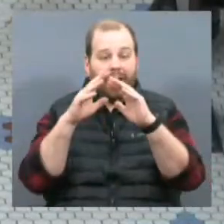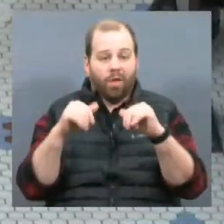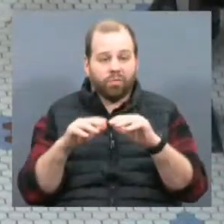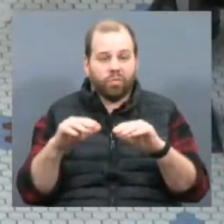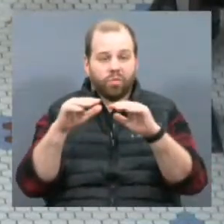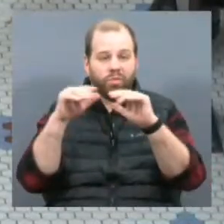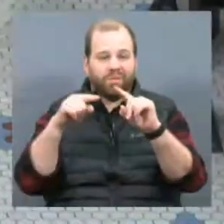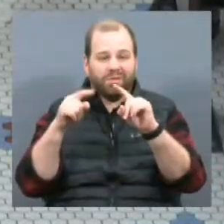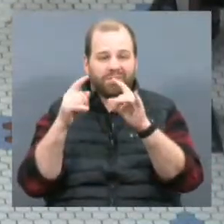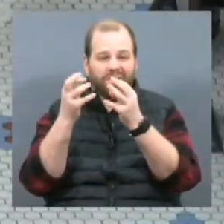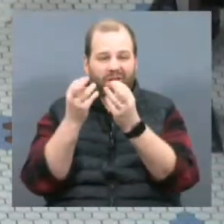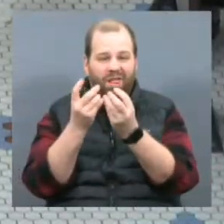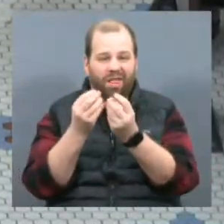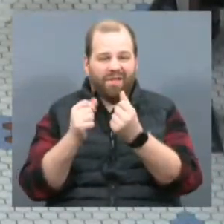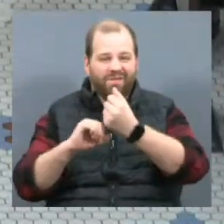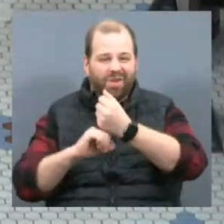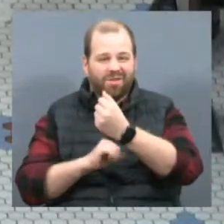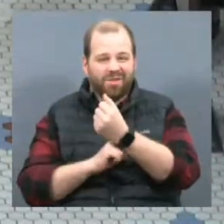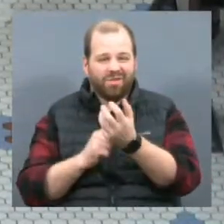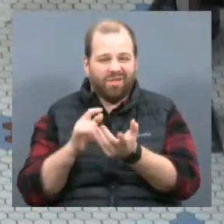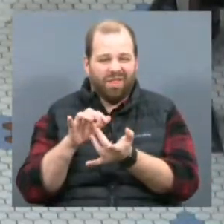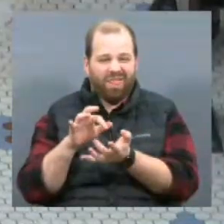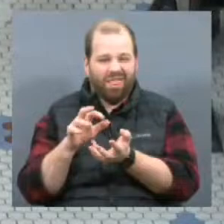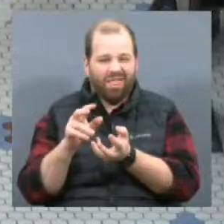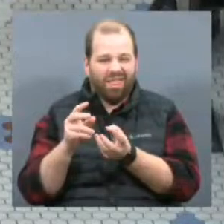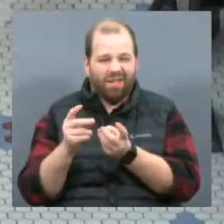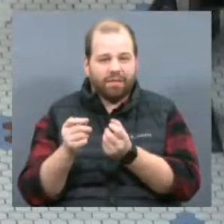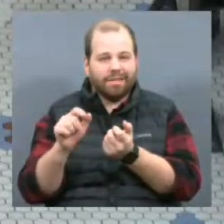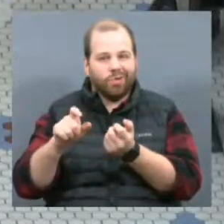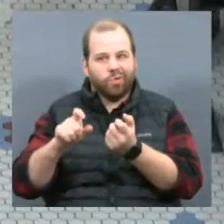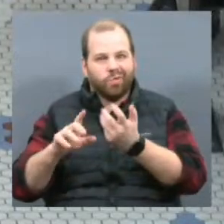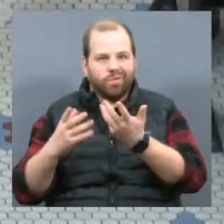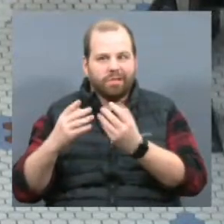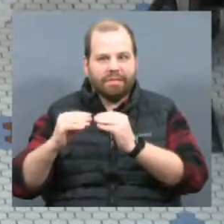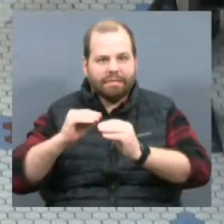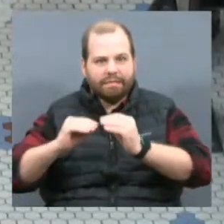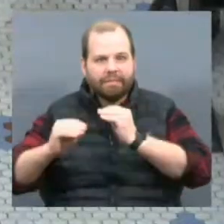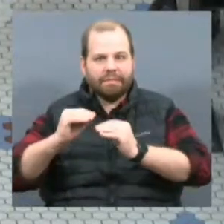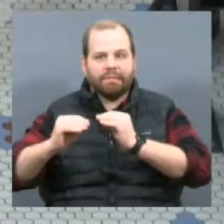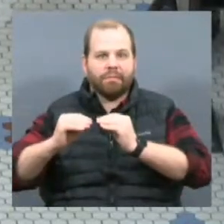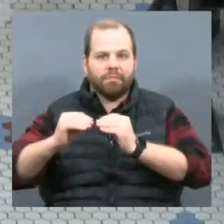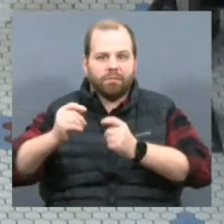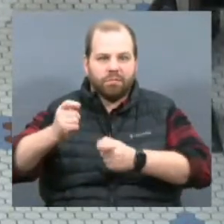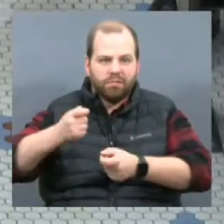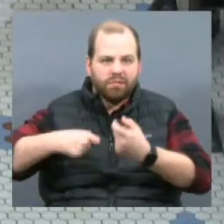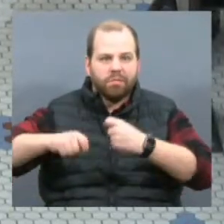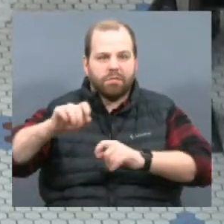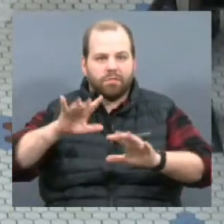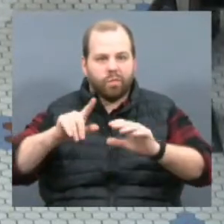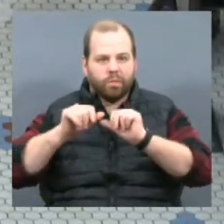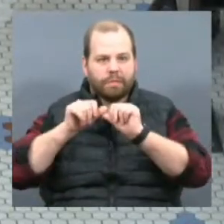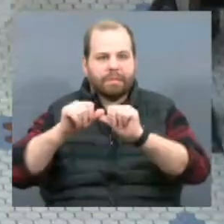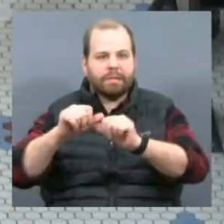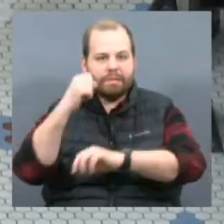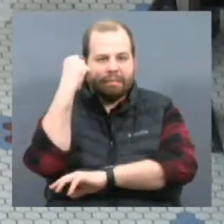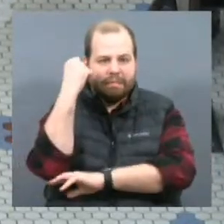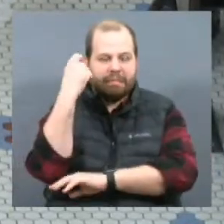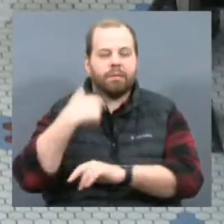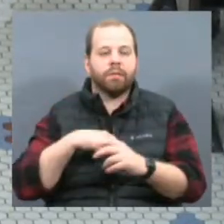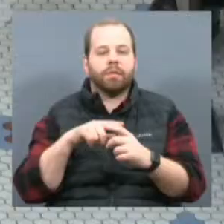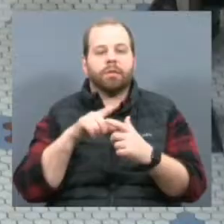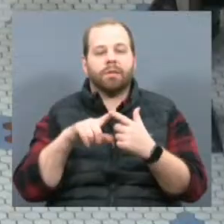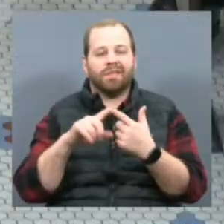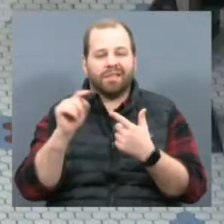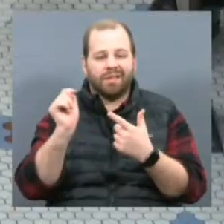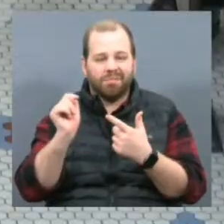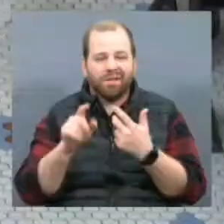has a deteriorating foundation, which would have to be totally reworked in order to keep it standing. The plumbing and